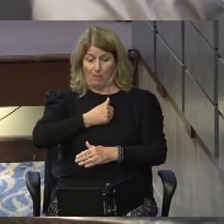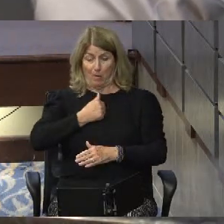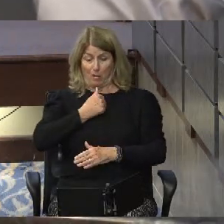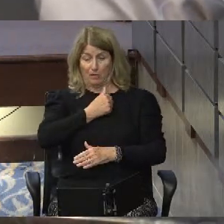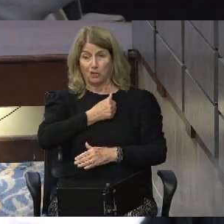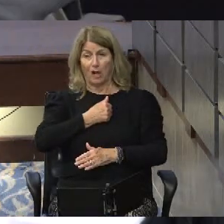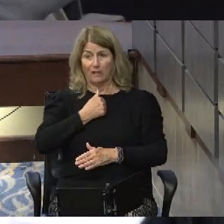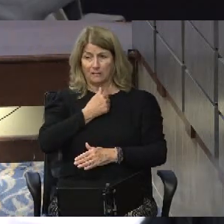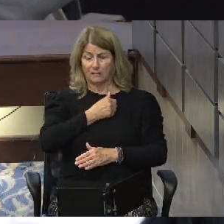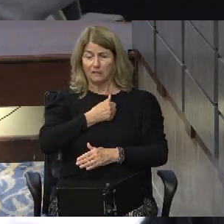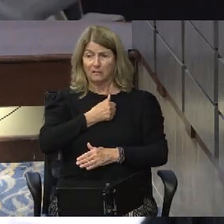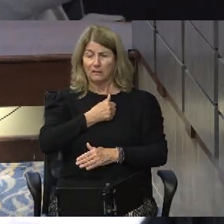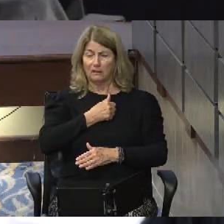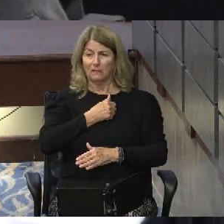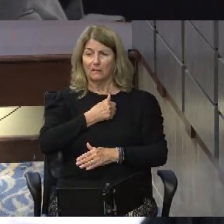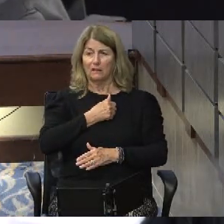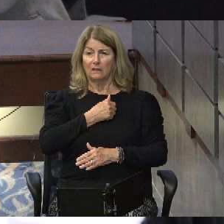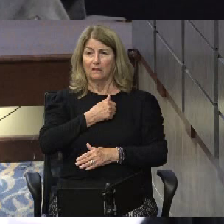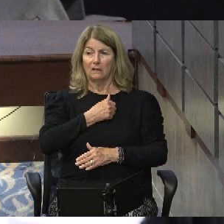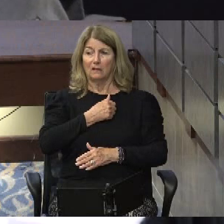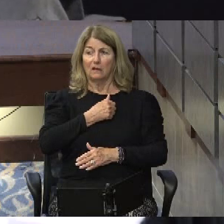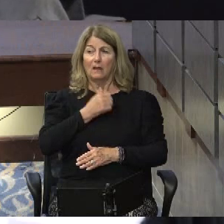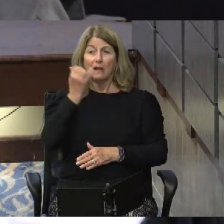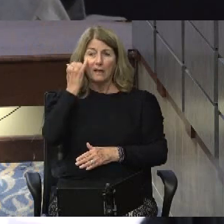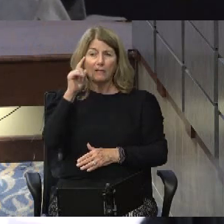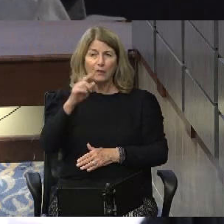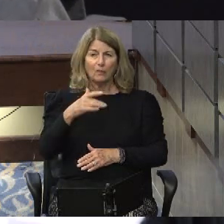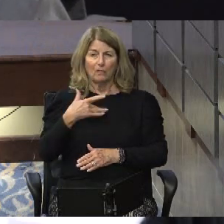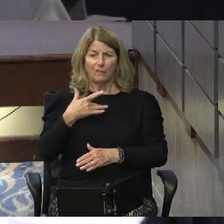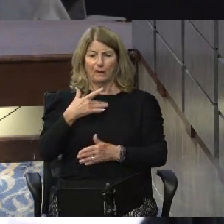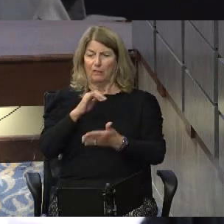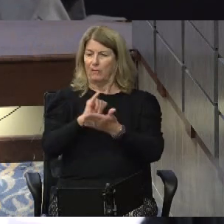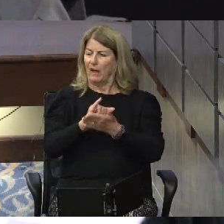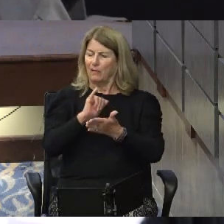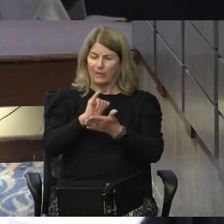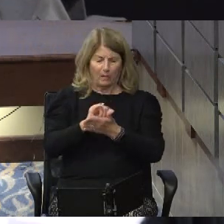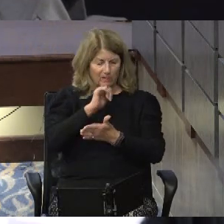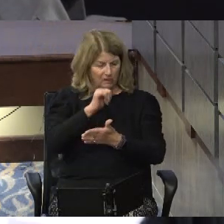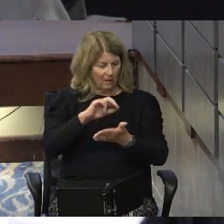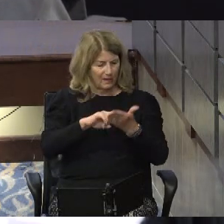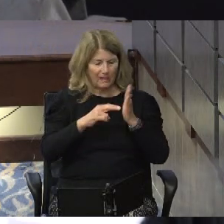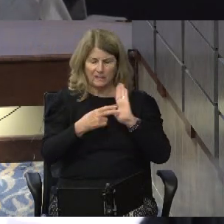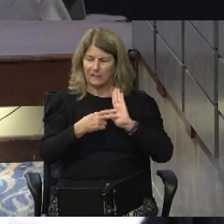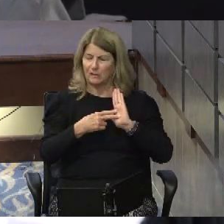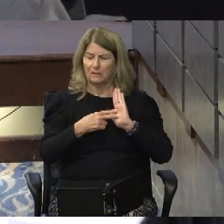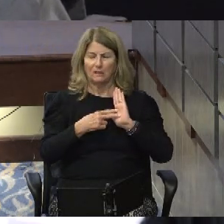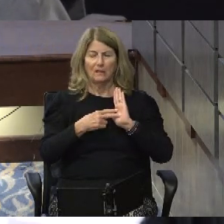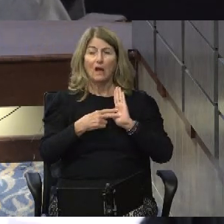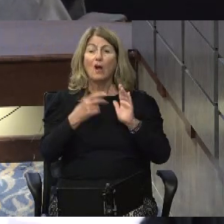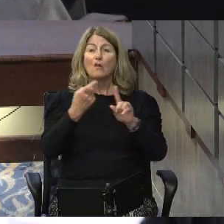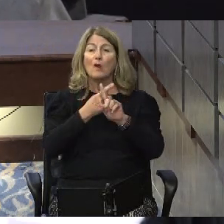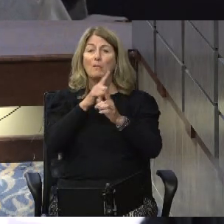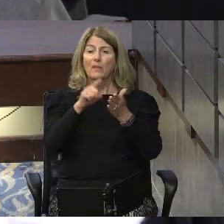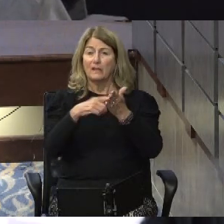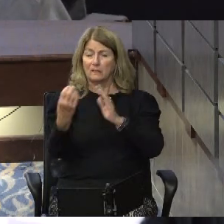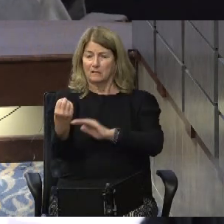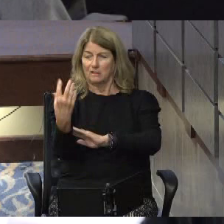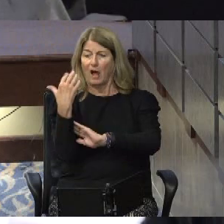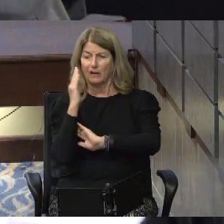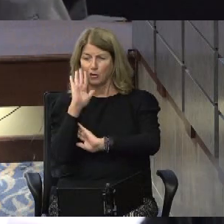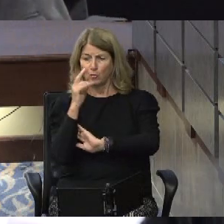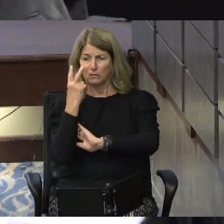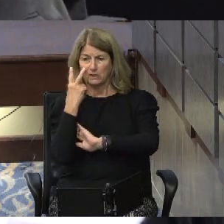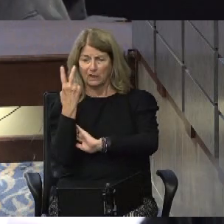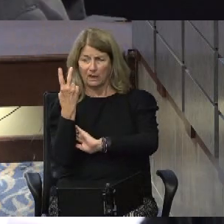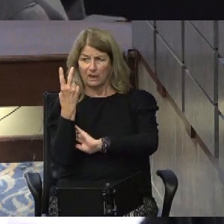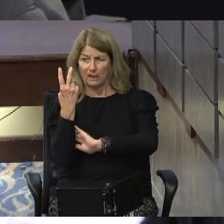I apologize if you sense that. That certainly was not our intent. From this slide, you'll see a number